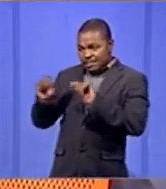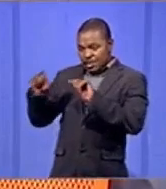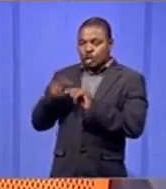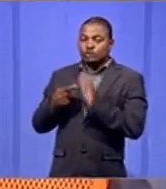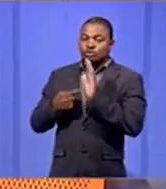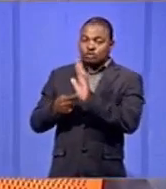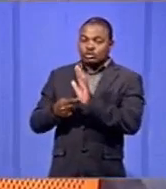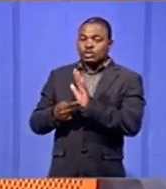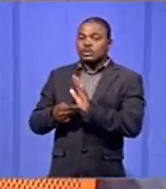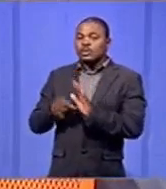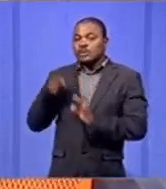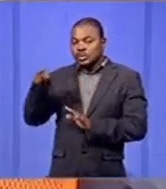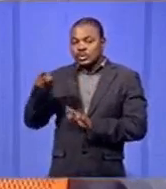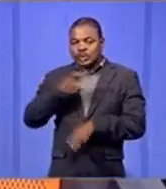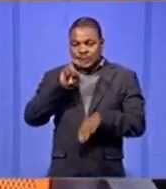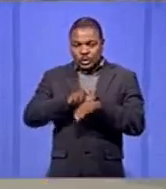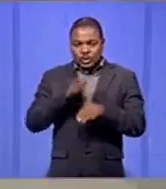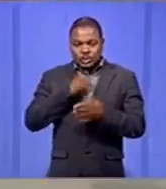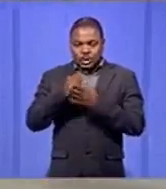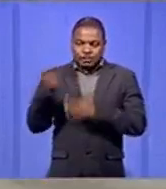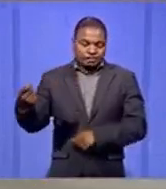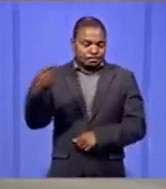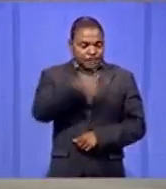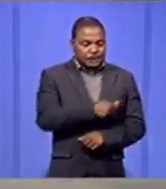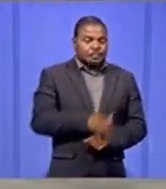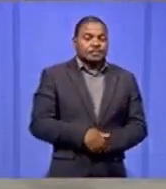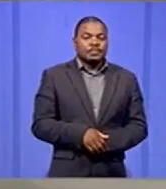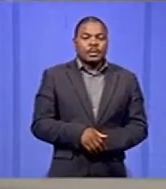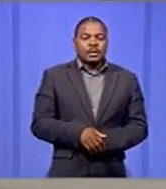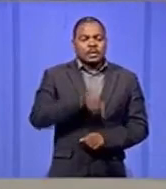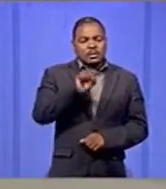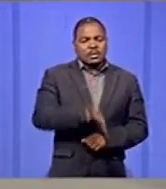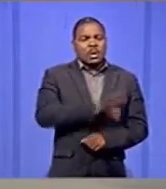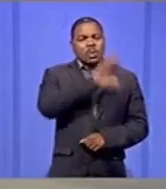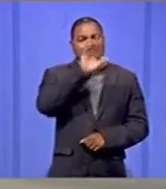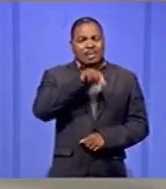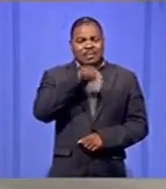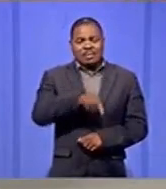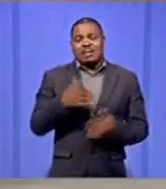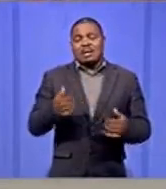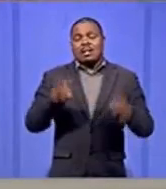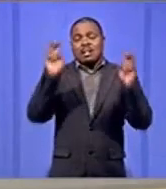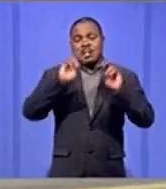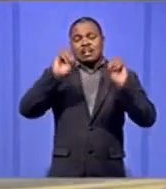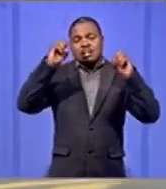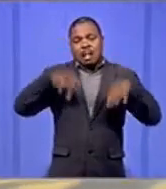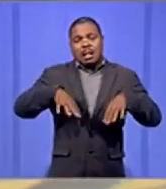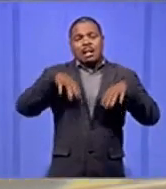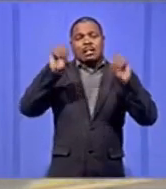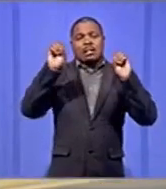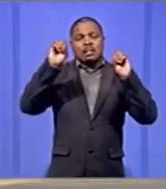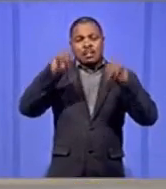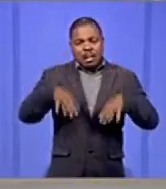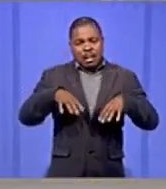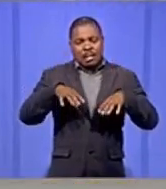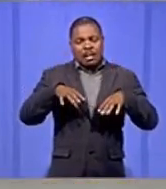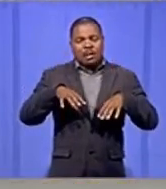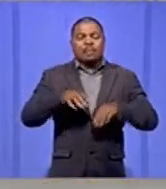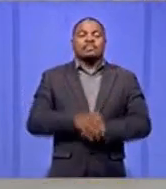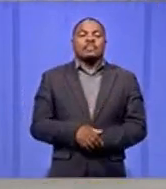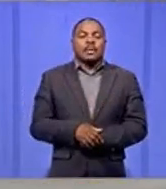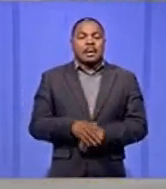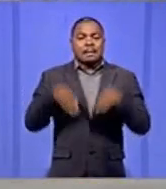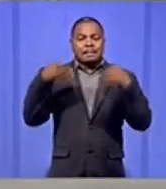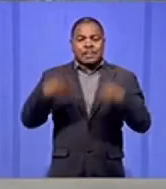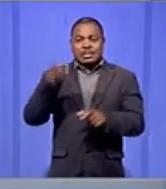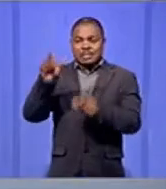that we disconnect them so that they can come forward and make the payment. Nakong ena eo naha e tobane le mathata a ho kgaowa kgafekgafetsa ha phepelo ya motlakase,